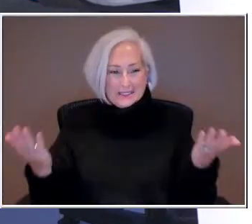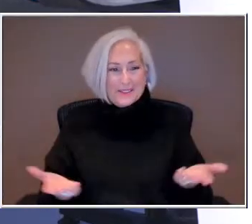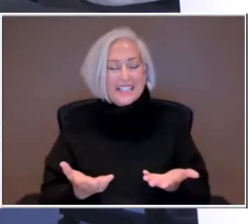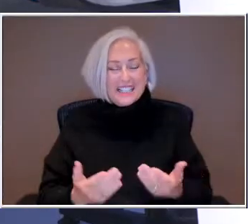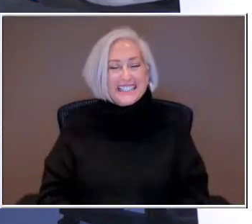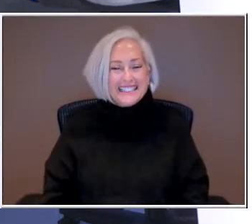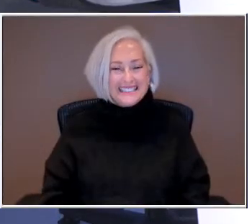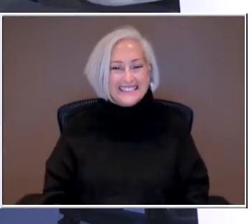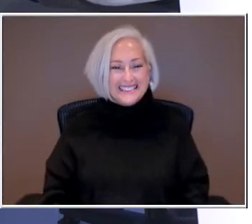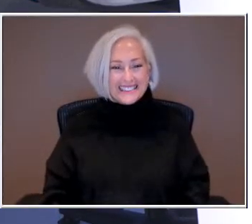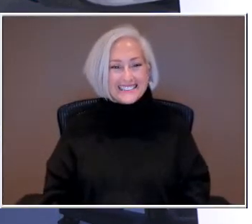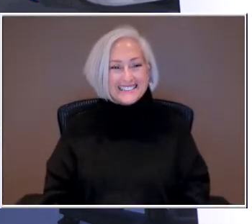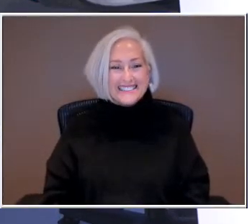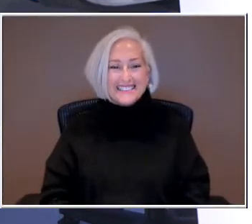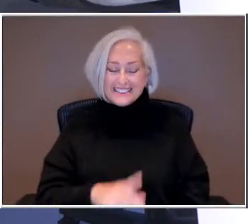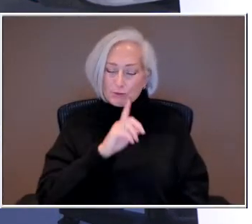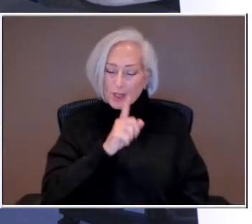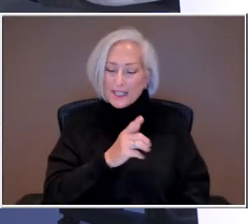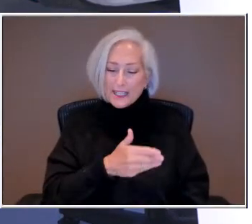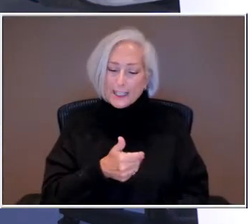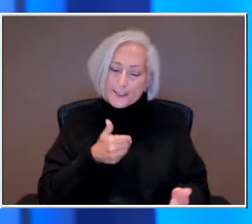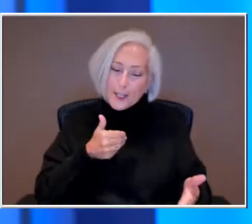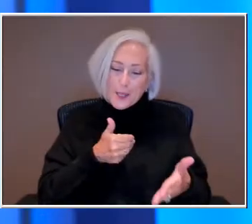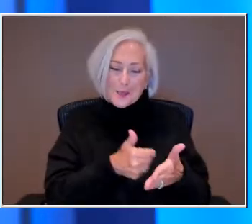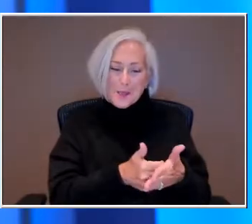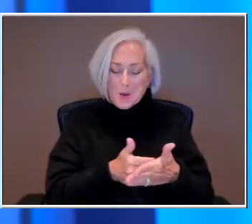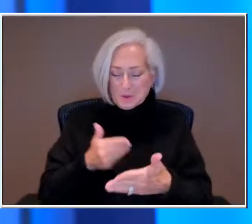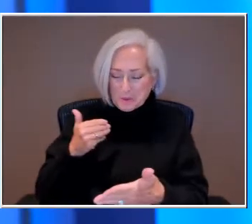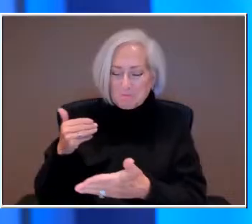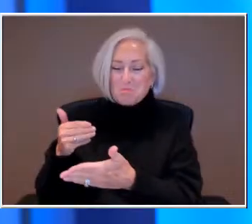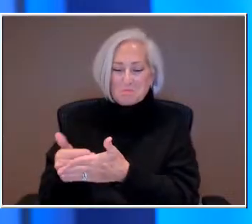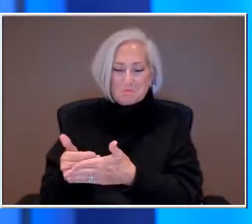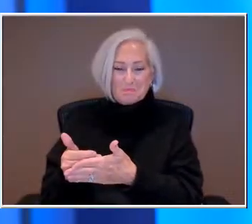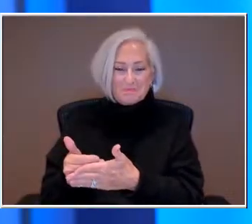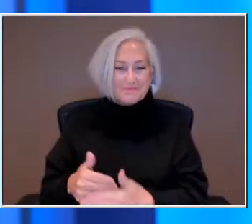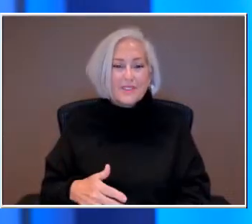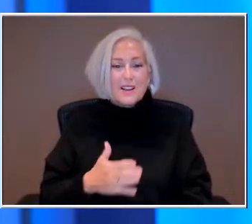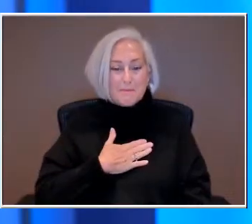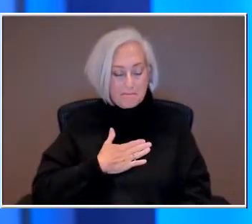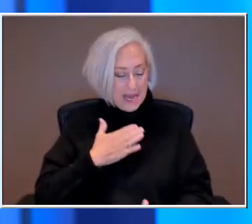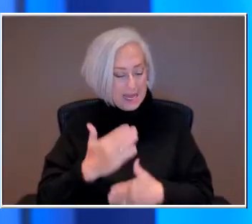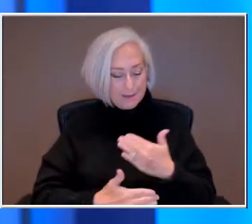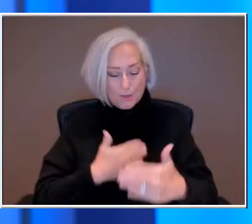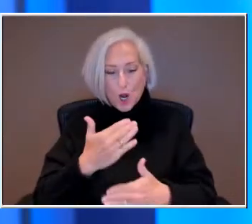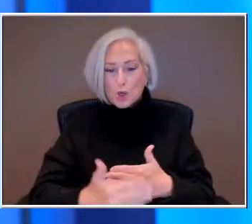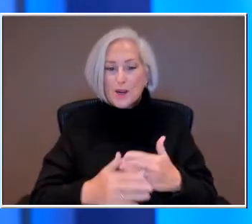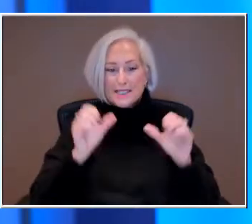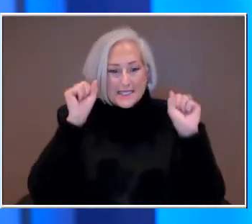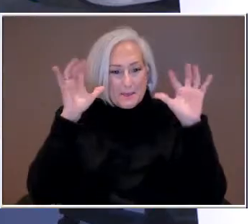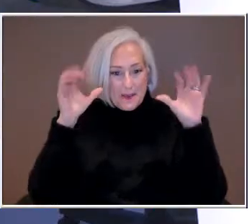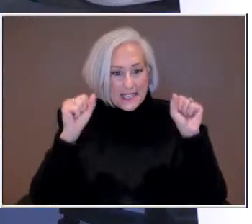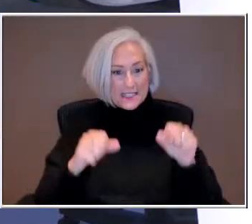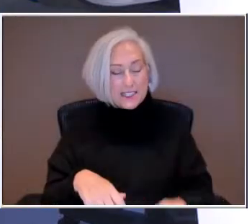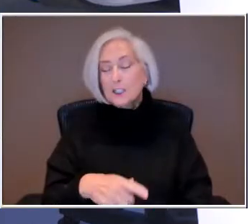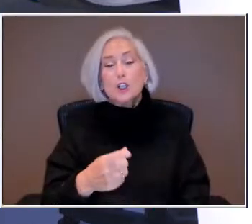I've grown pretty close to both of you, and my progress has been amazing. So you said it took you a while, but you finally